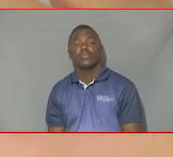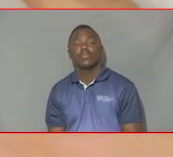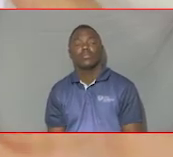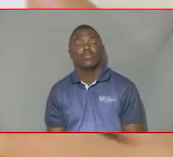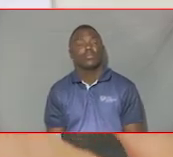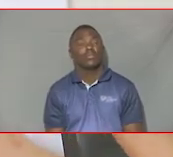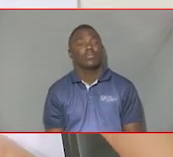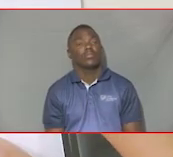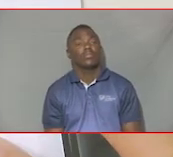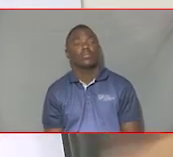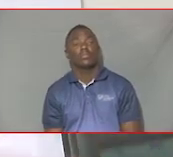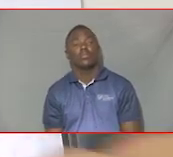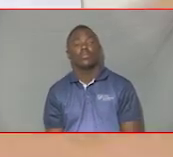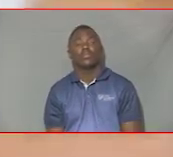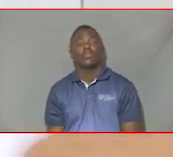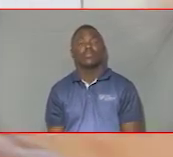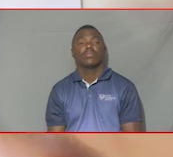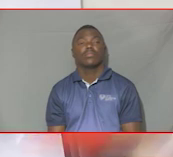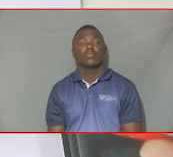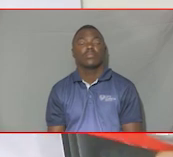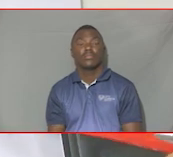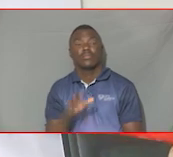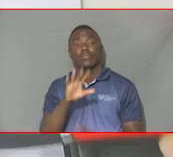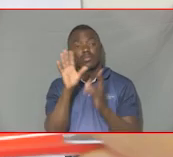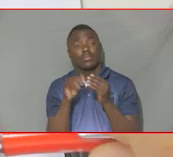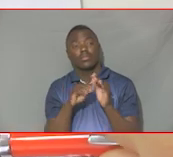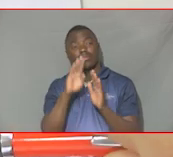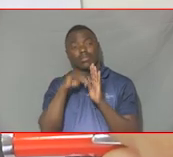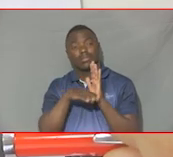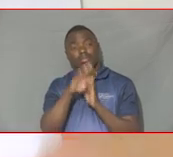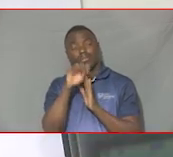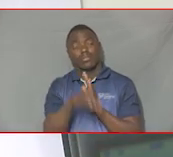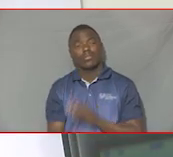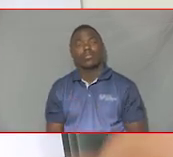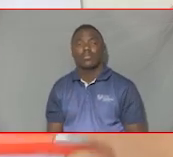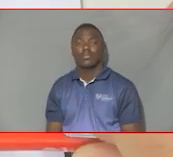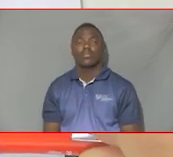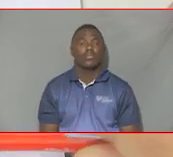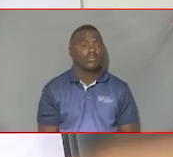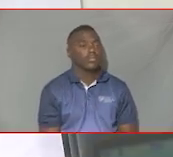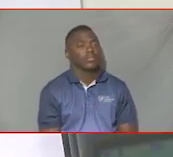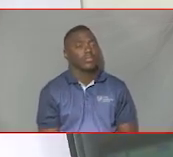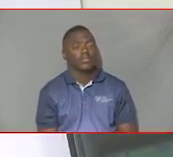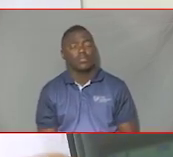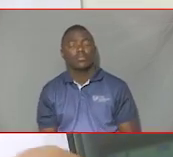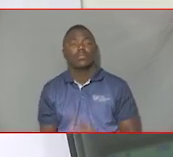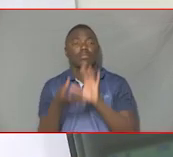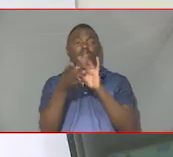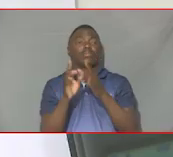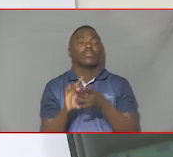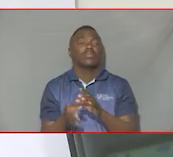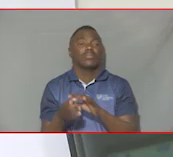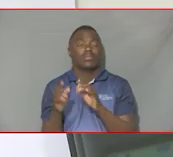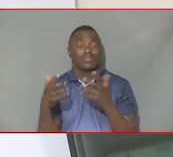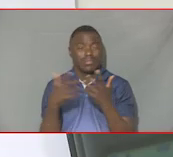here is a scatter plot? It is all over the place. This scatter plot does not relate to this